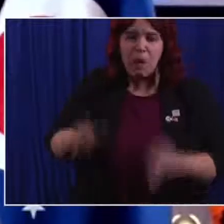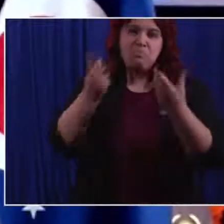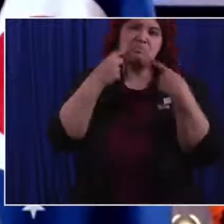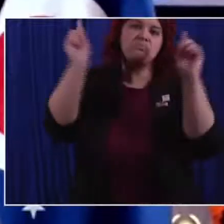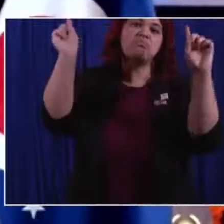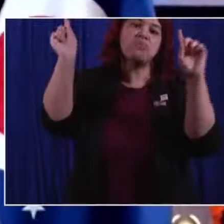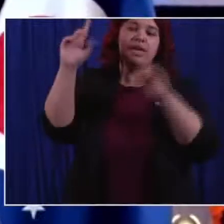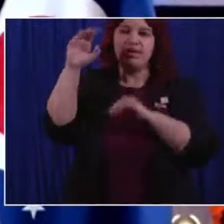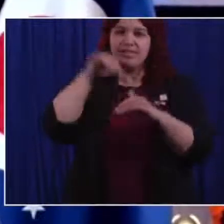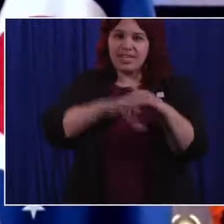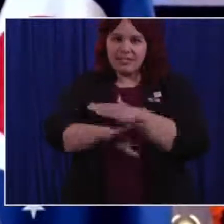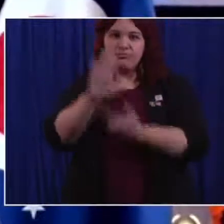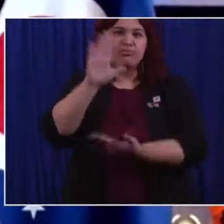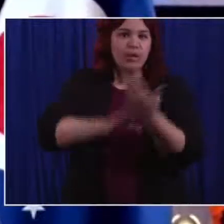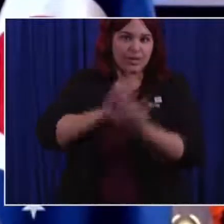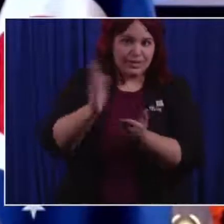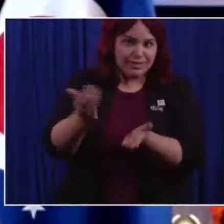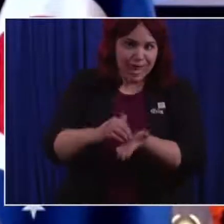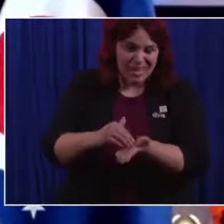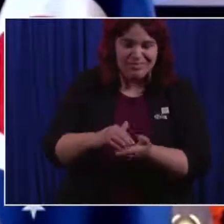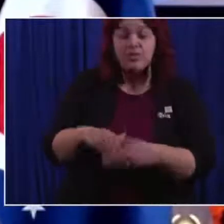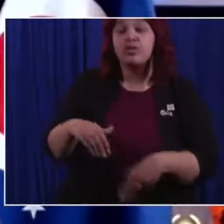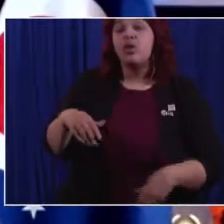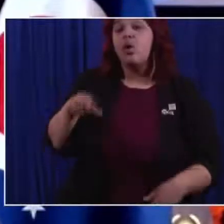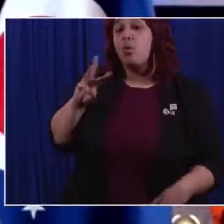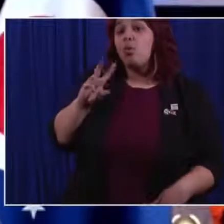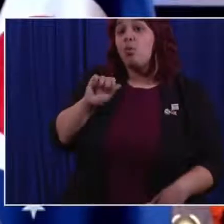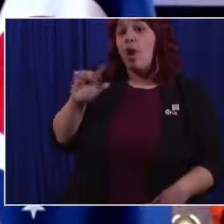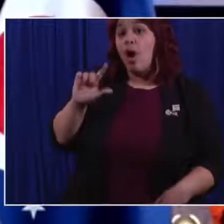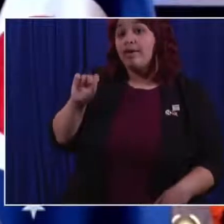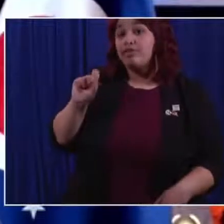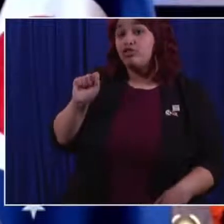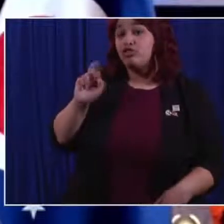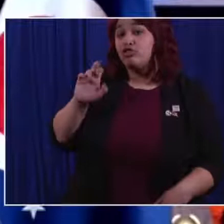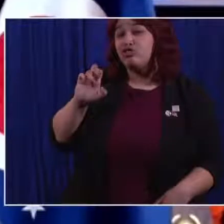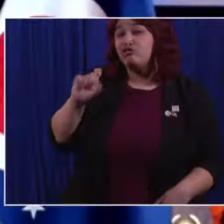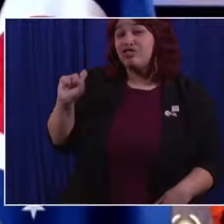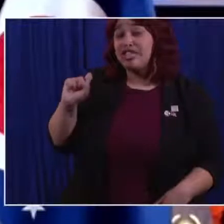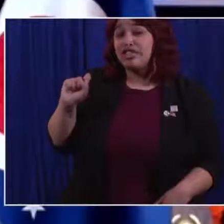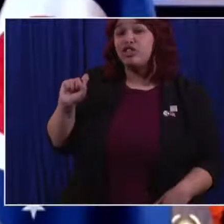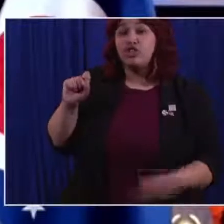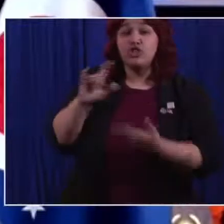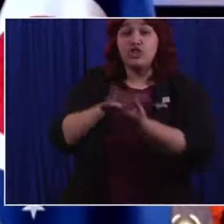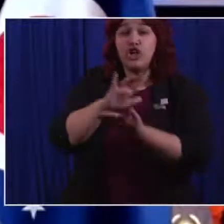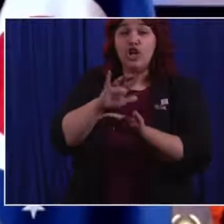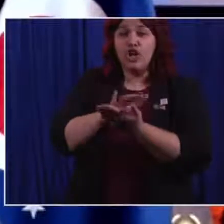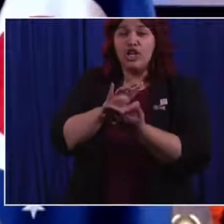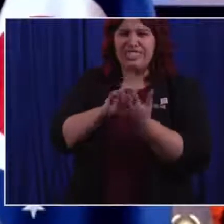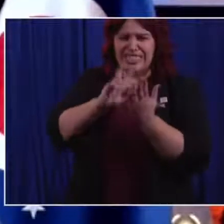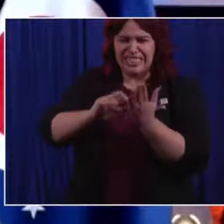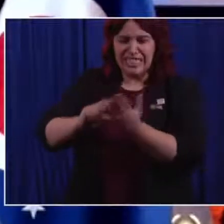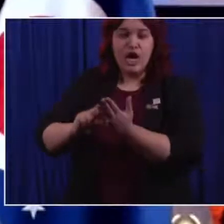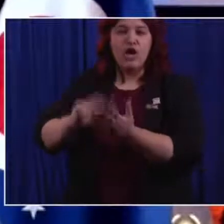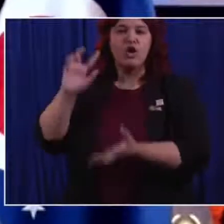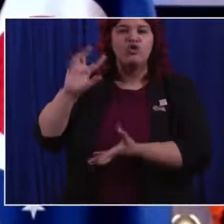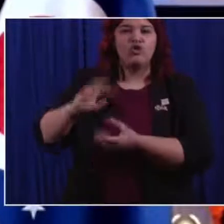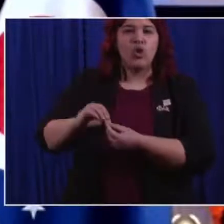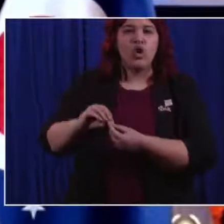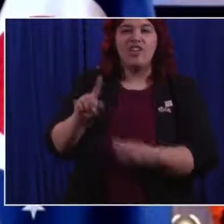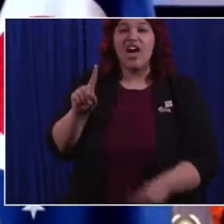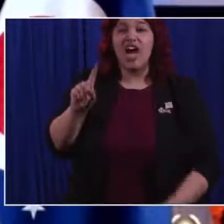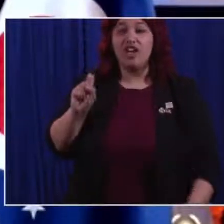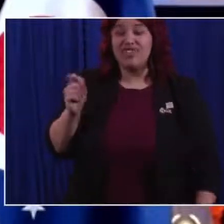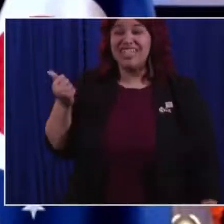Wall Street Journal that on average, students have lost 116 days in reading and 215 days in